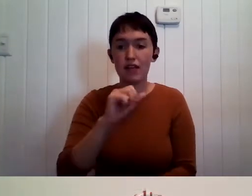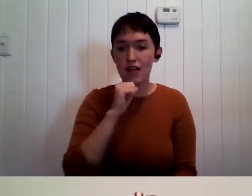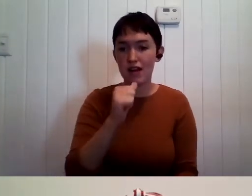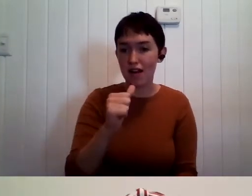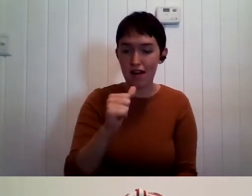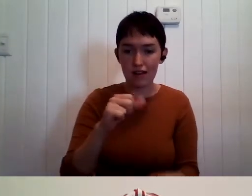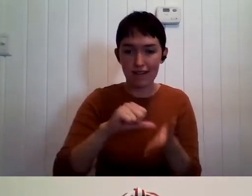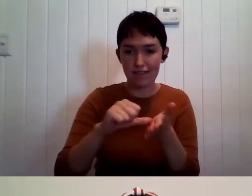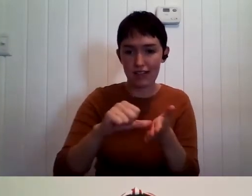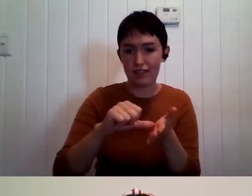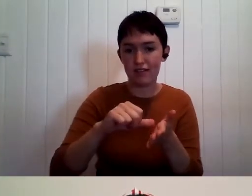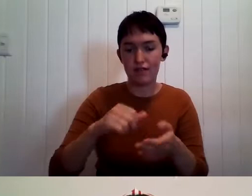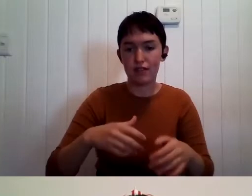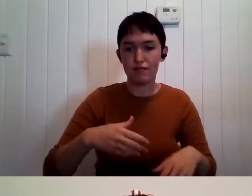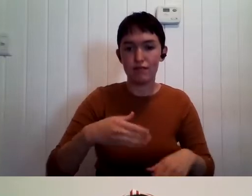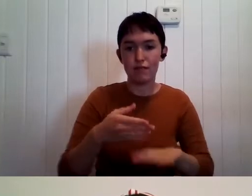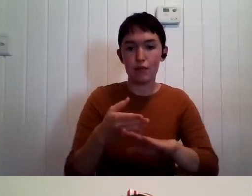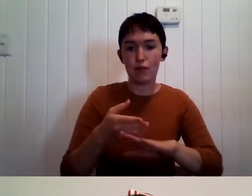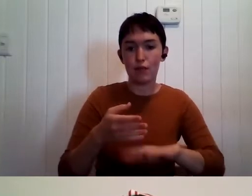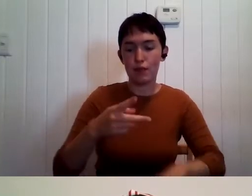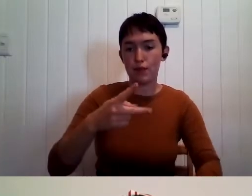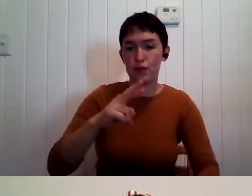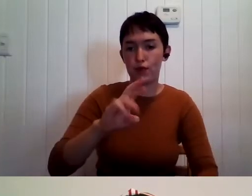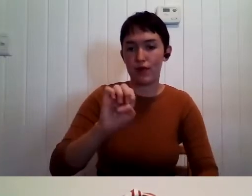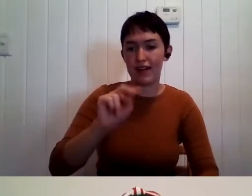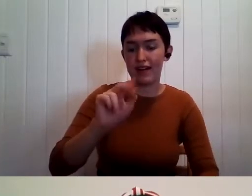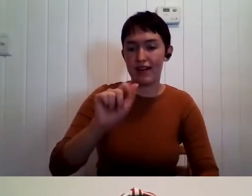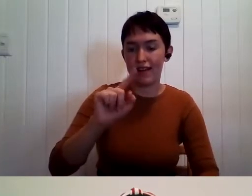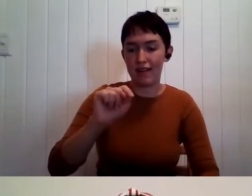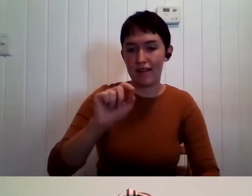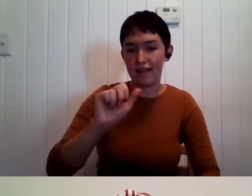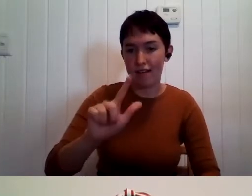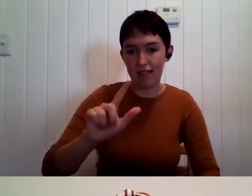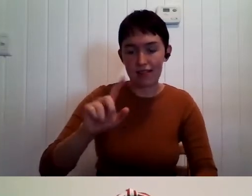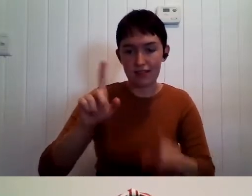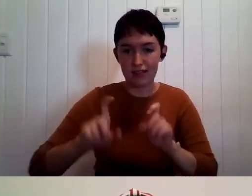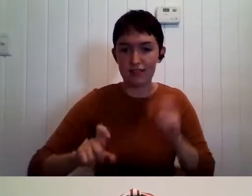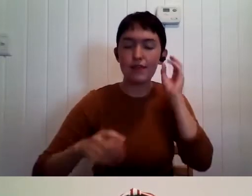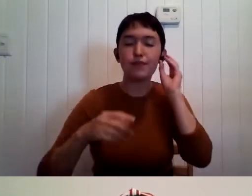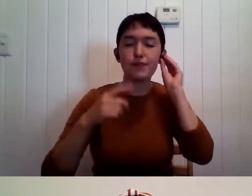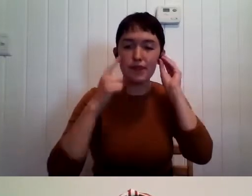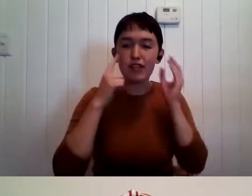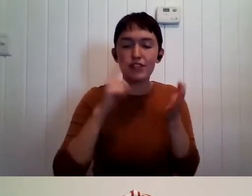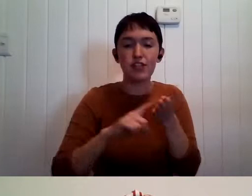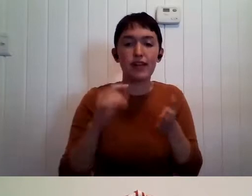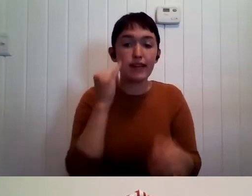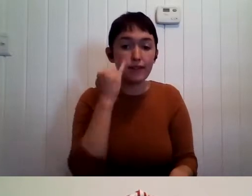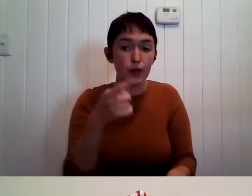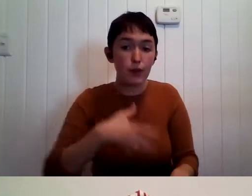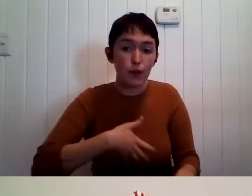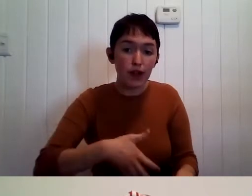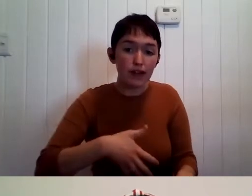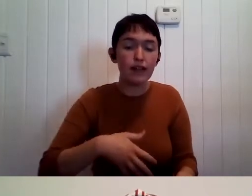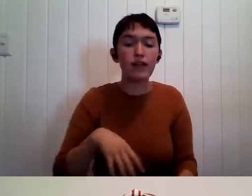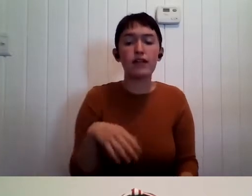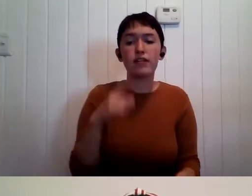a fancy way of saying checking on if you're pregnant, if your baby is okay, or if there are going to